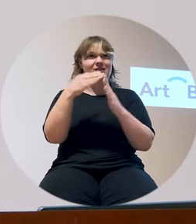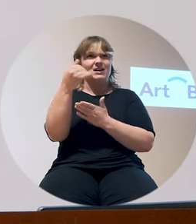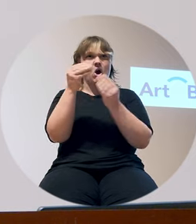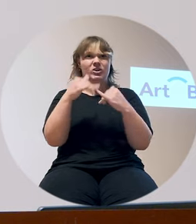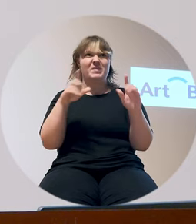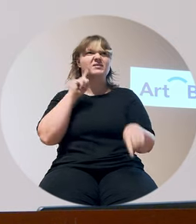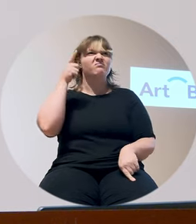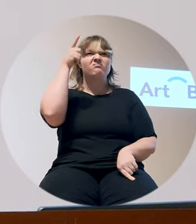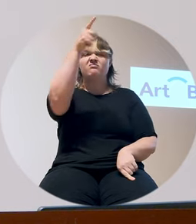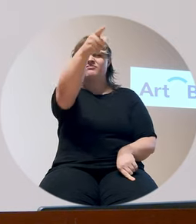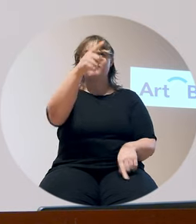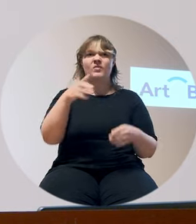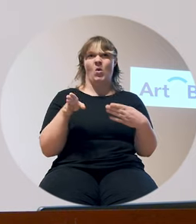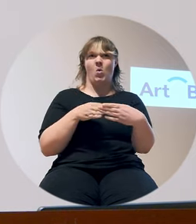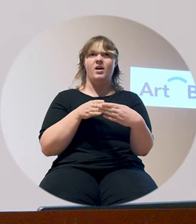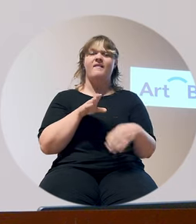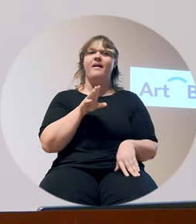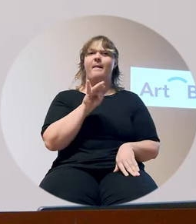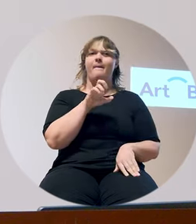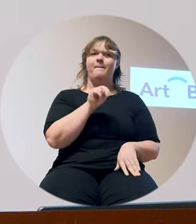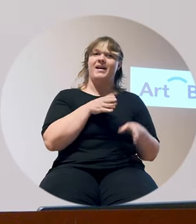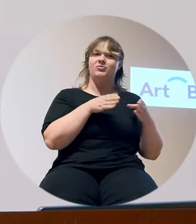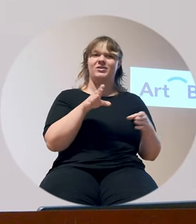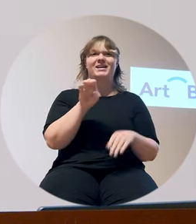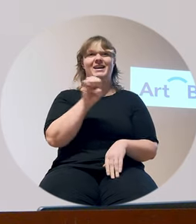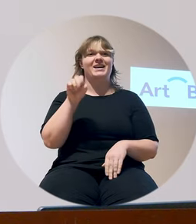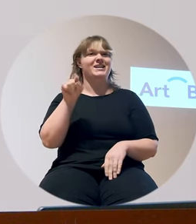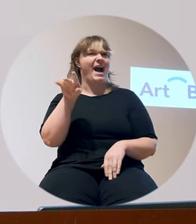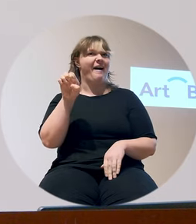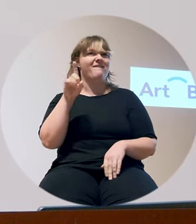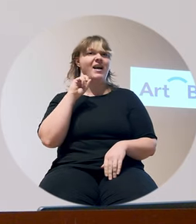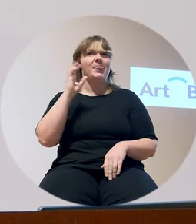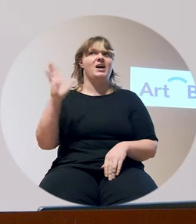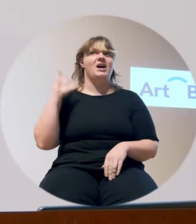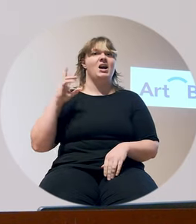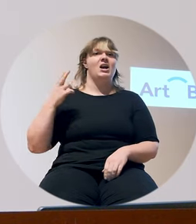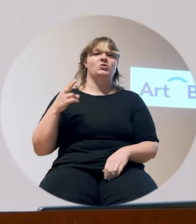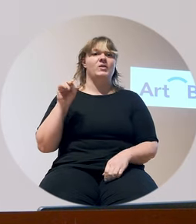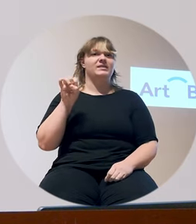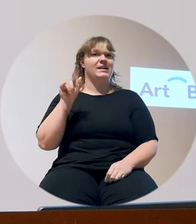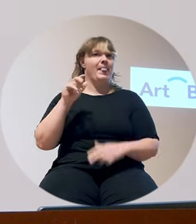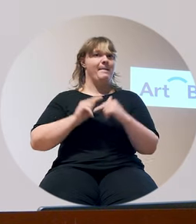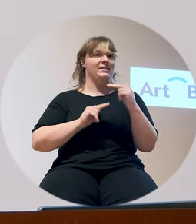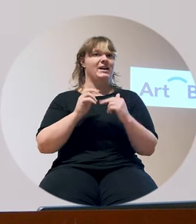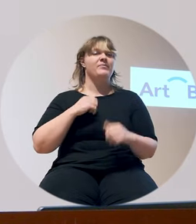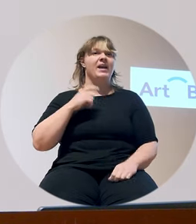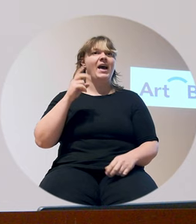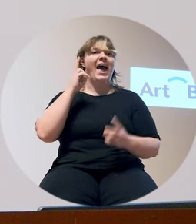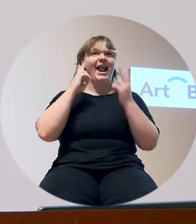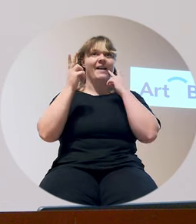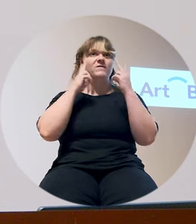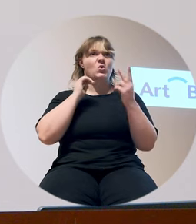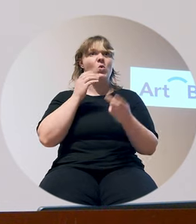from here. It's on the corner of Main Street and East Avenue in the historic Sibley Building. And on view right now at City Art Space